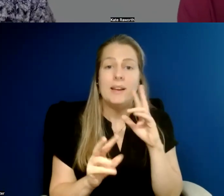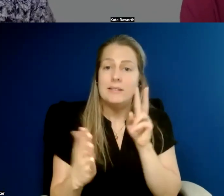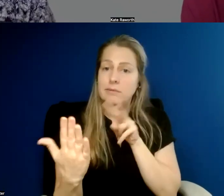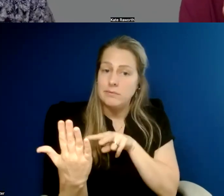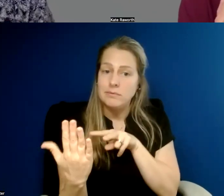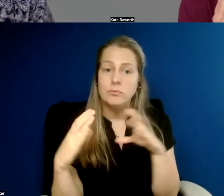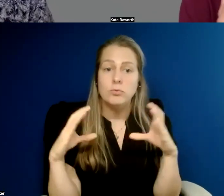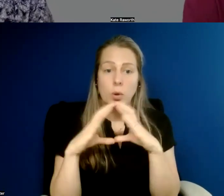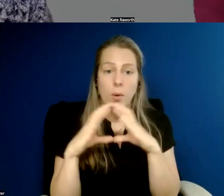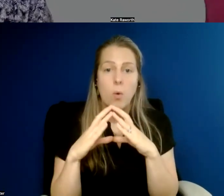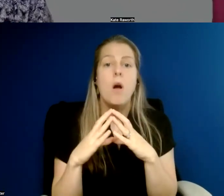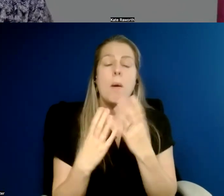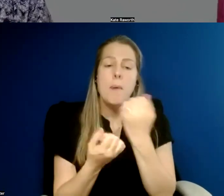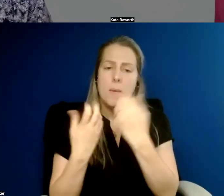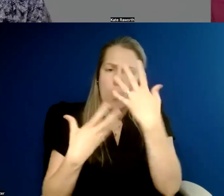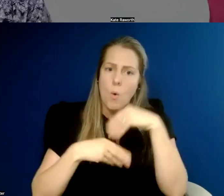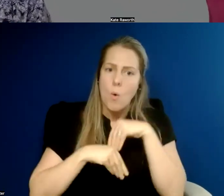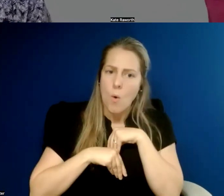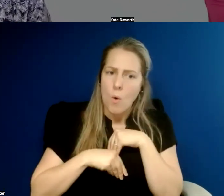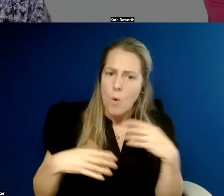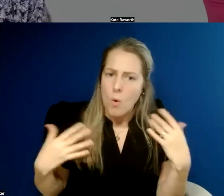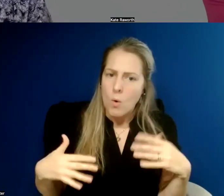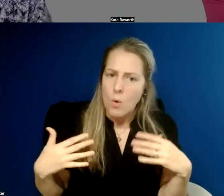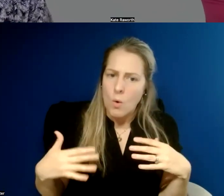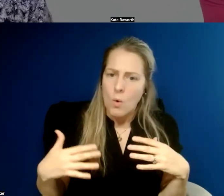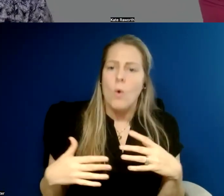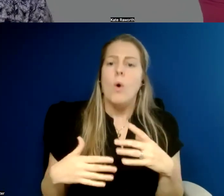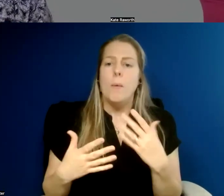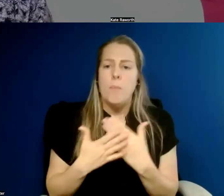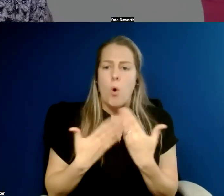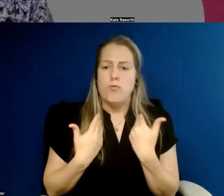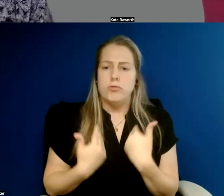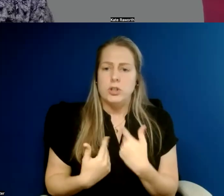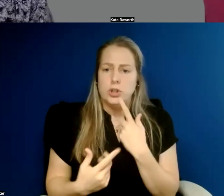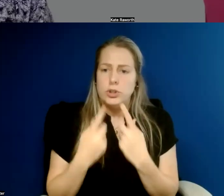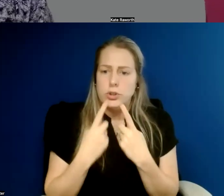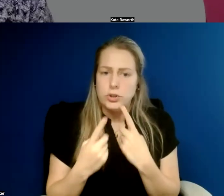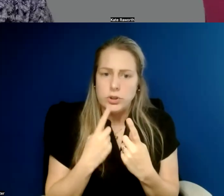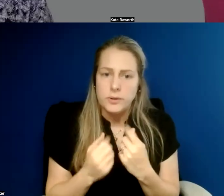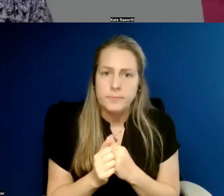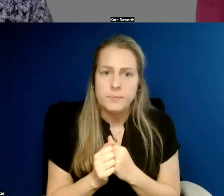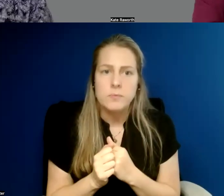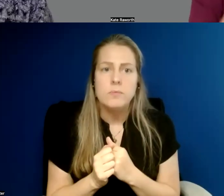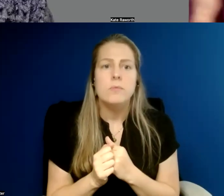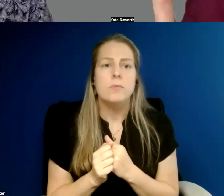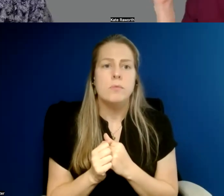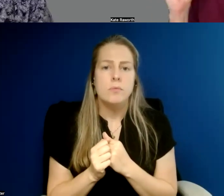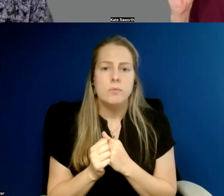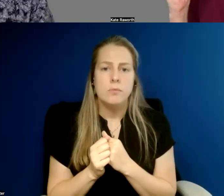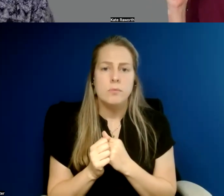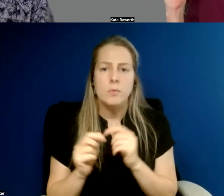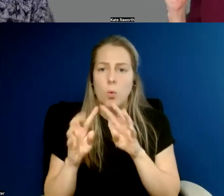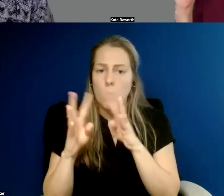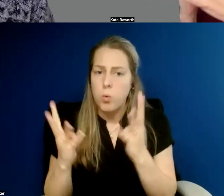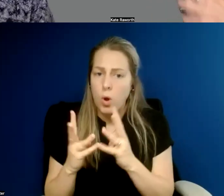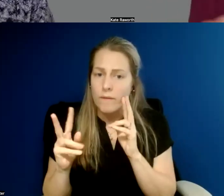richer cosmology. They may go on past it and say, no, I'm going to go all the way into indigenous Maori worldviews. Others have